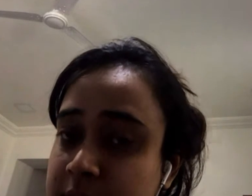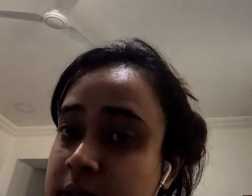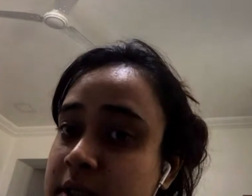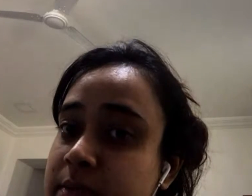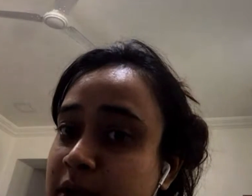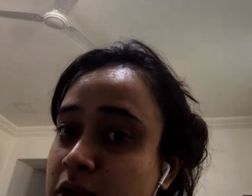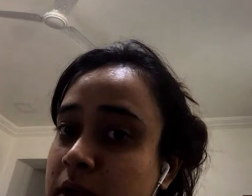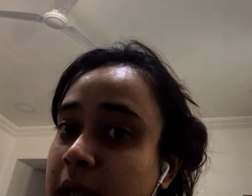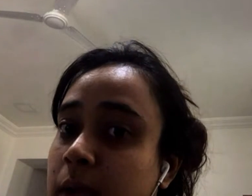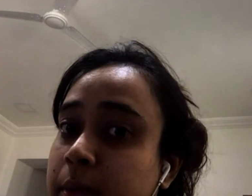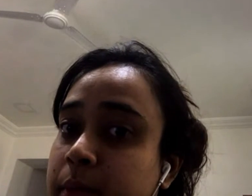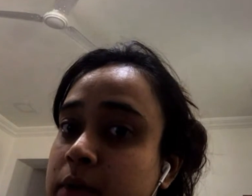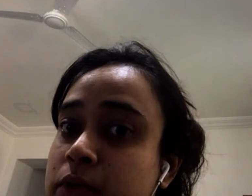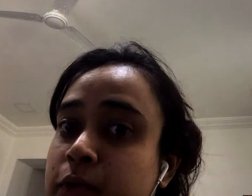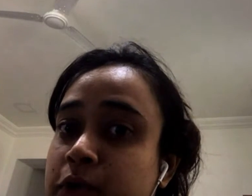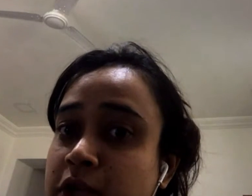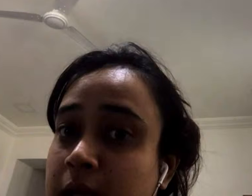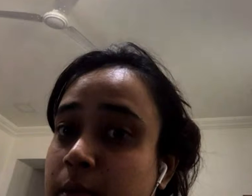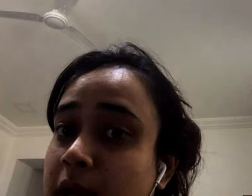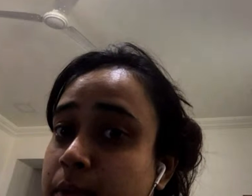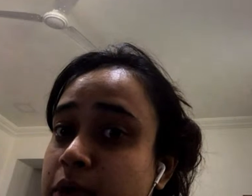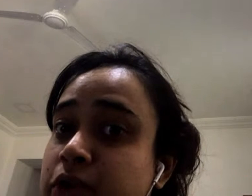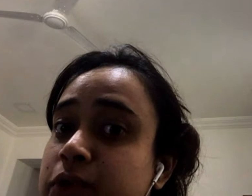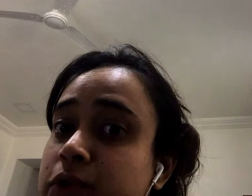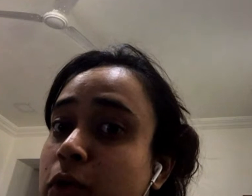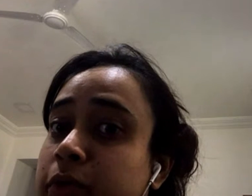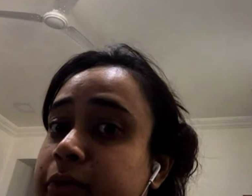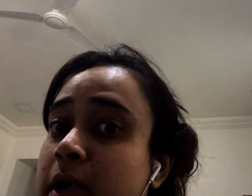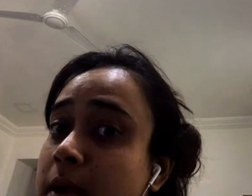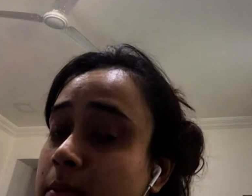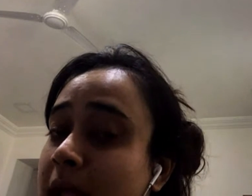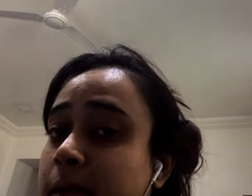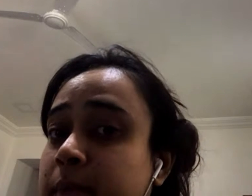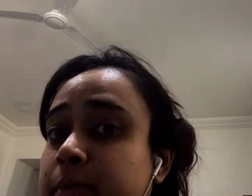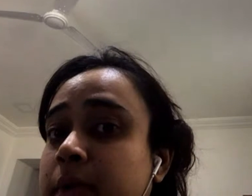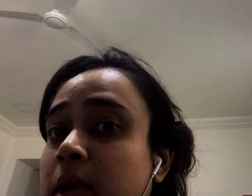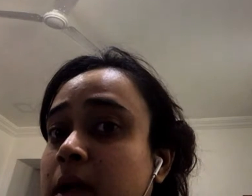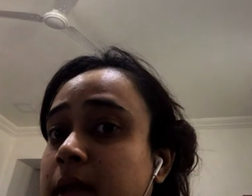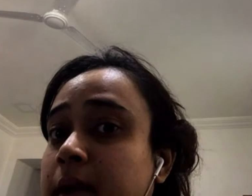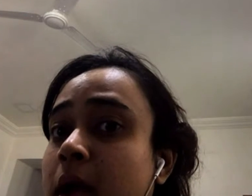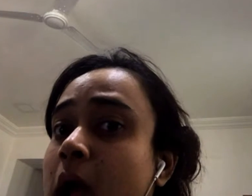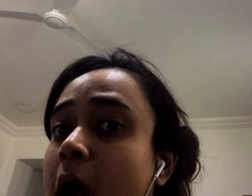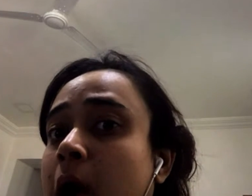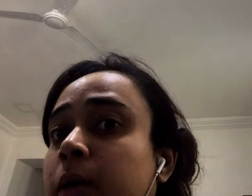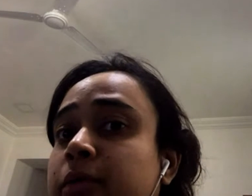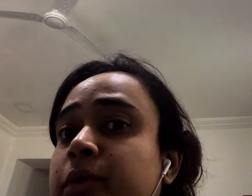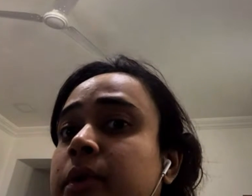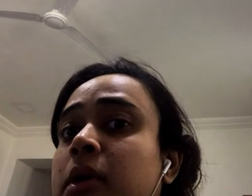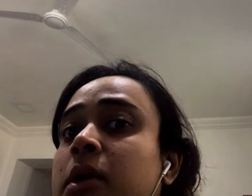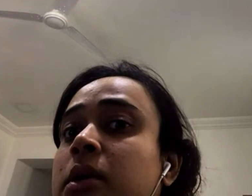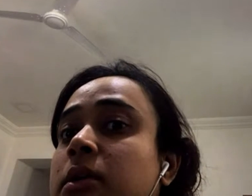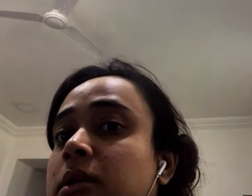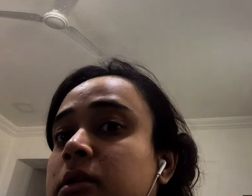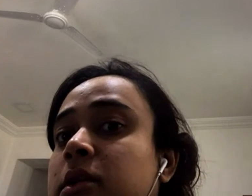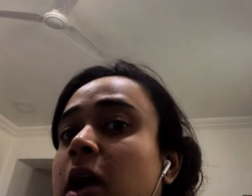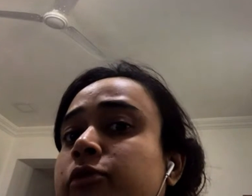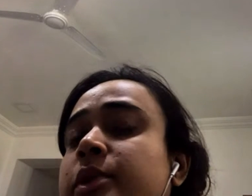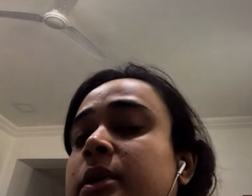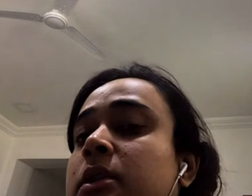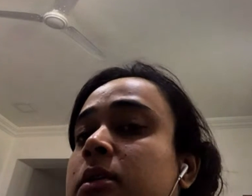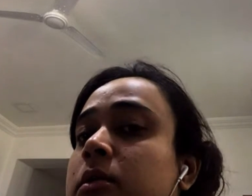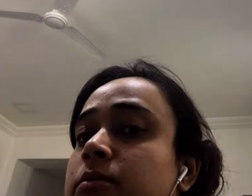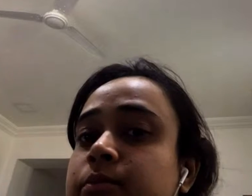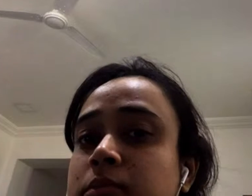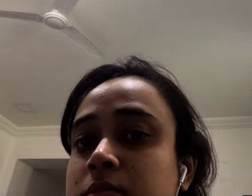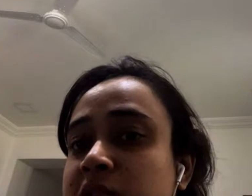Like, for instance, the special equipments for checking blood pressures of blind people are there. However, the